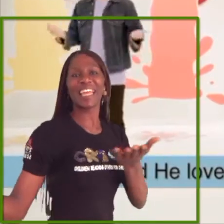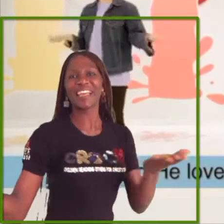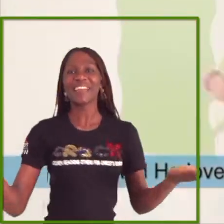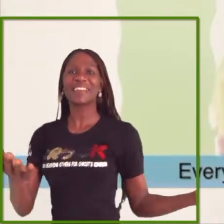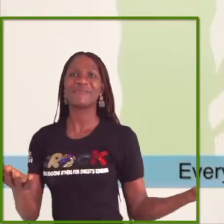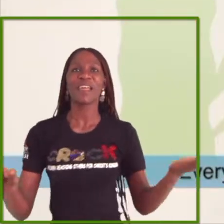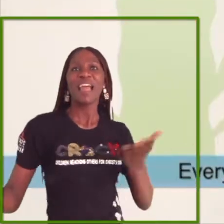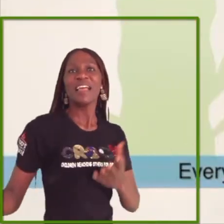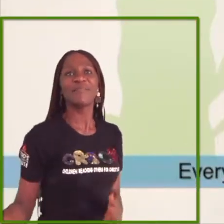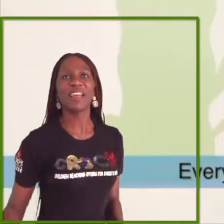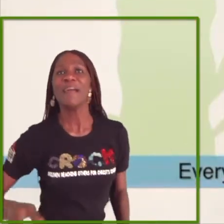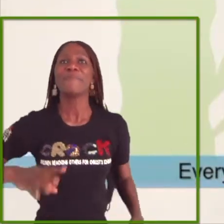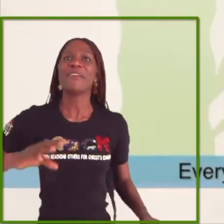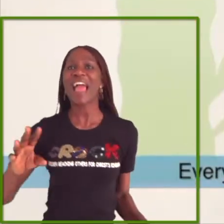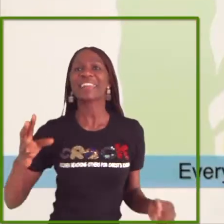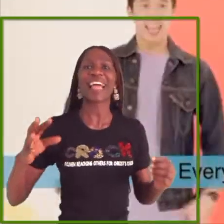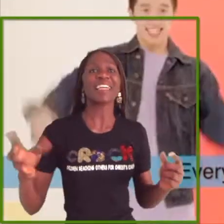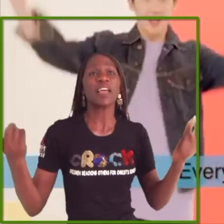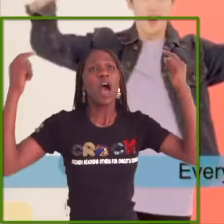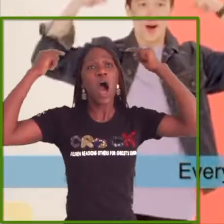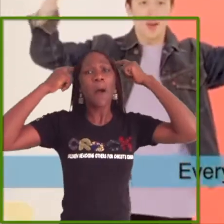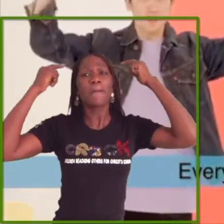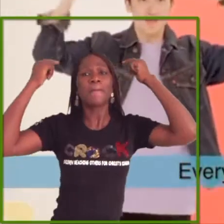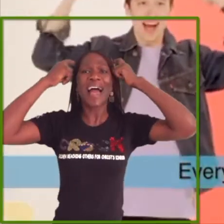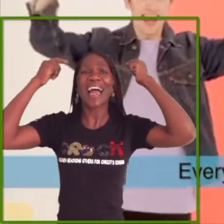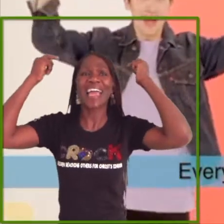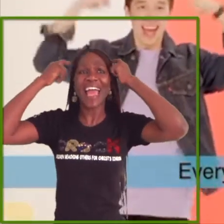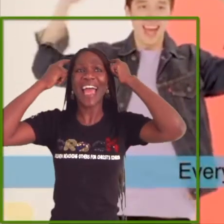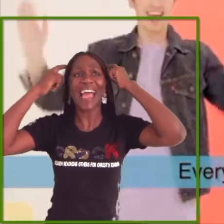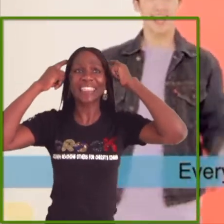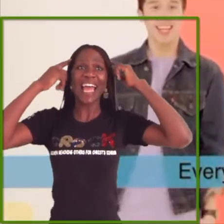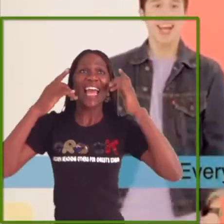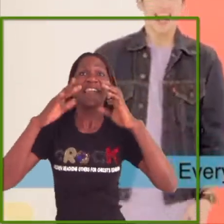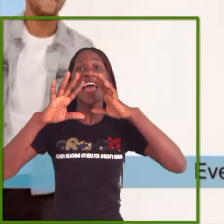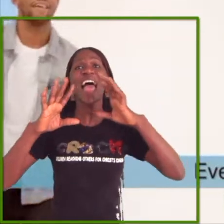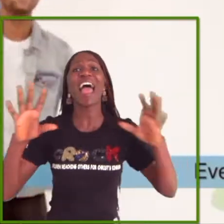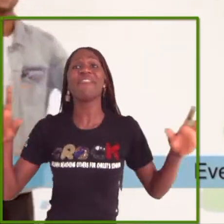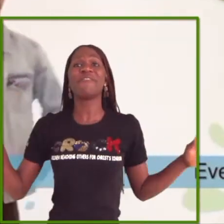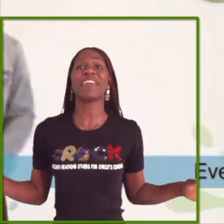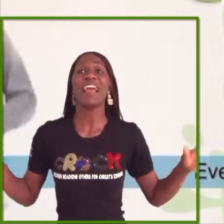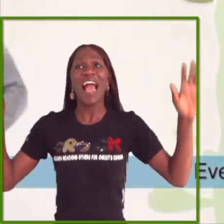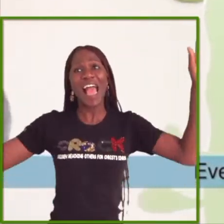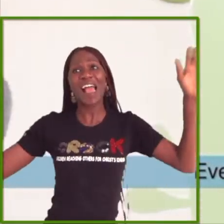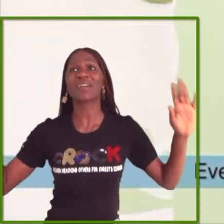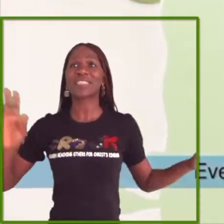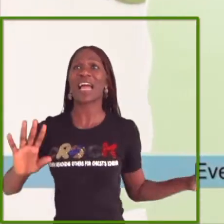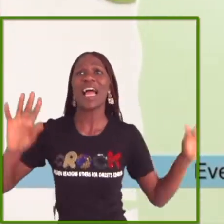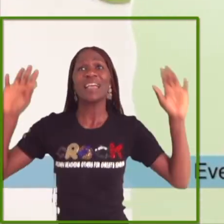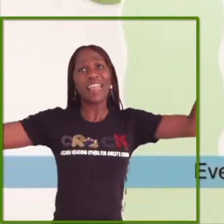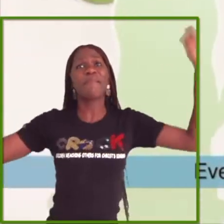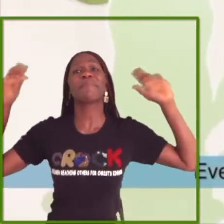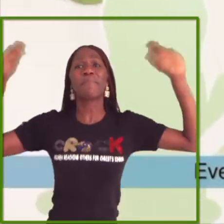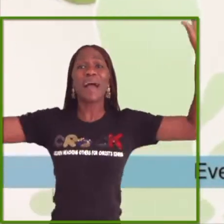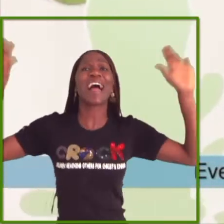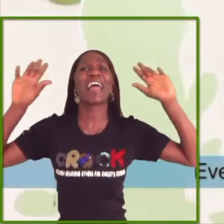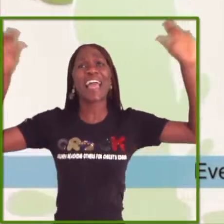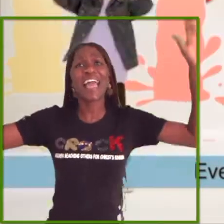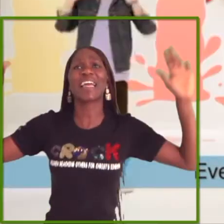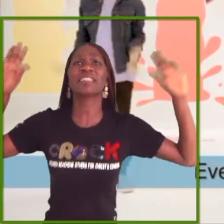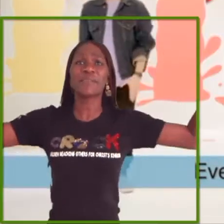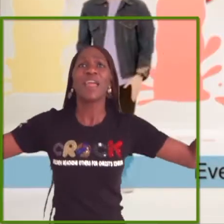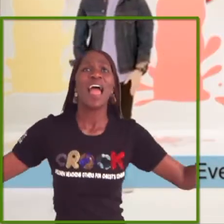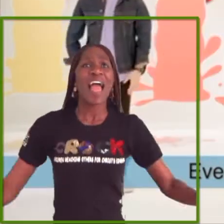especially every hair that's on my head, every time I lift